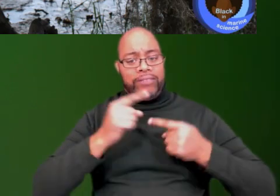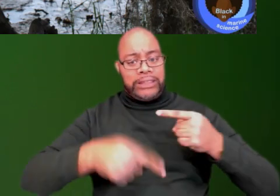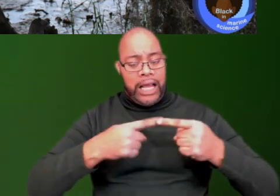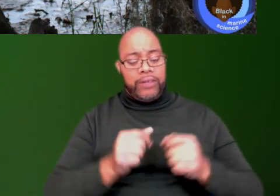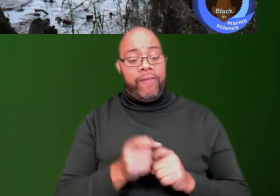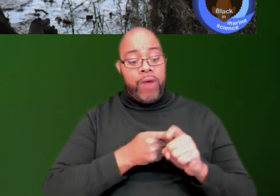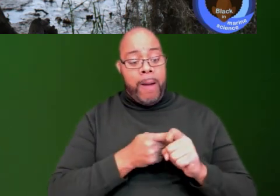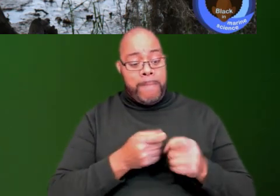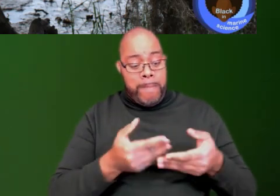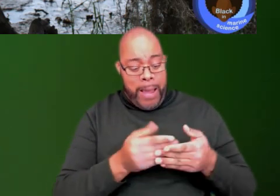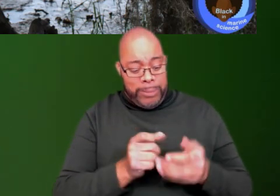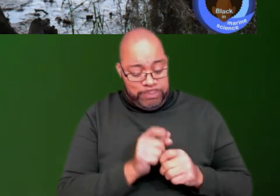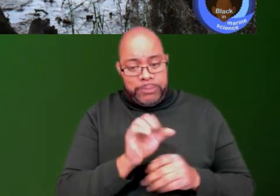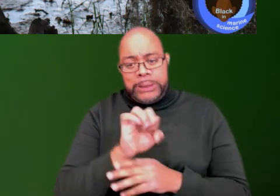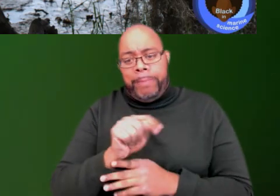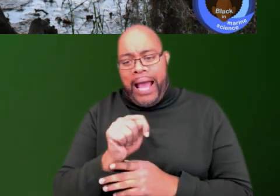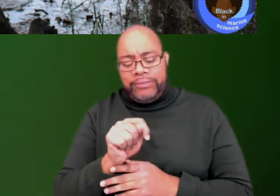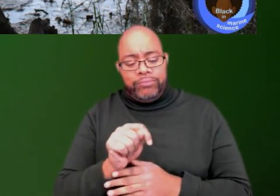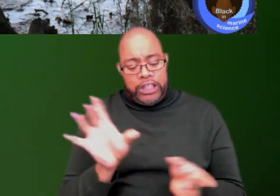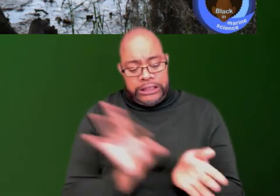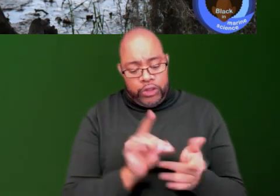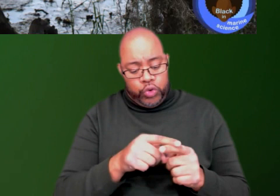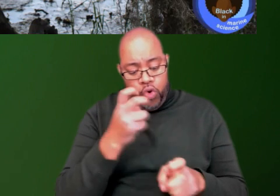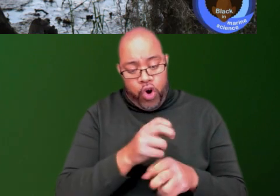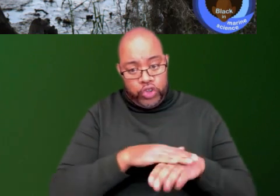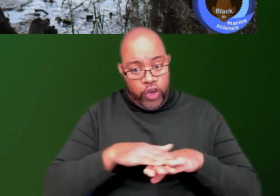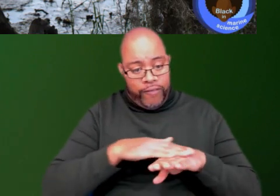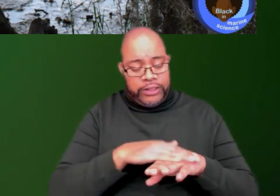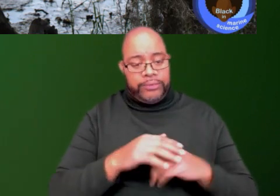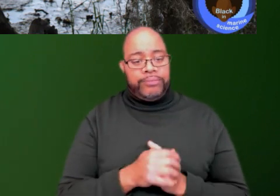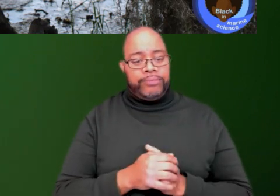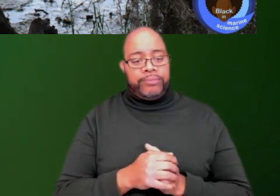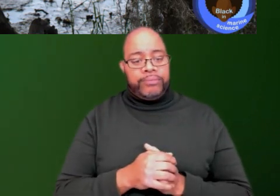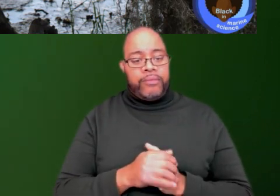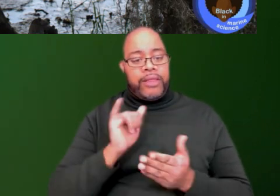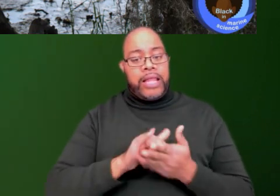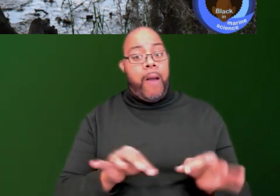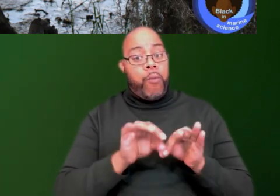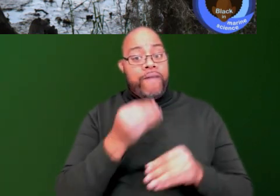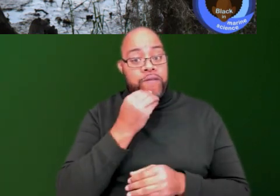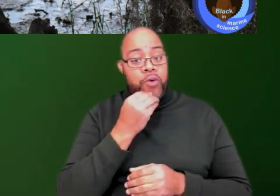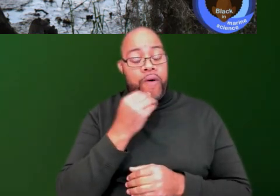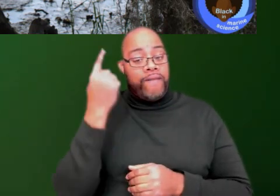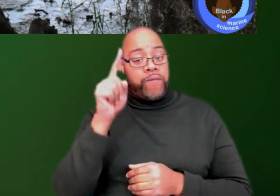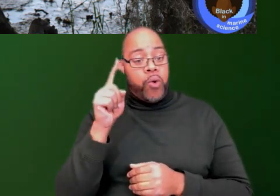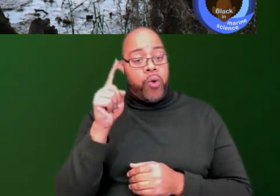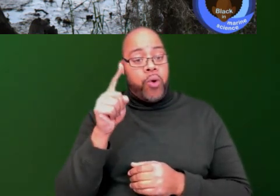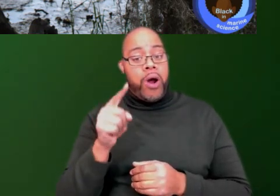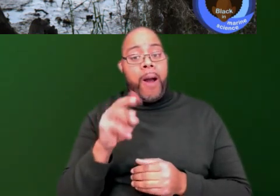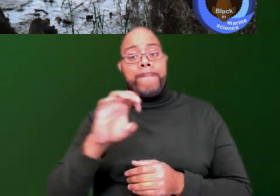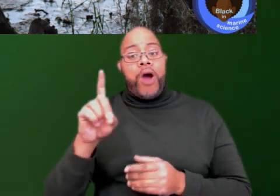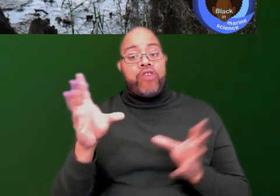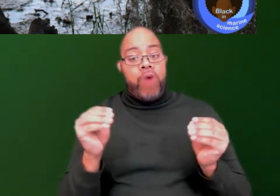from oyster spat or larvae attached to a hard surface that are an important food source for mud crabs